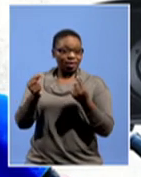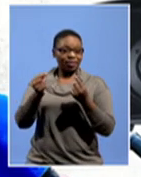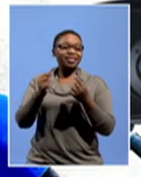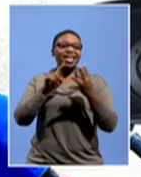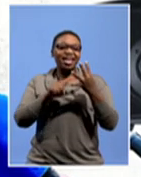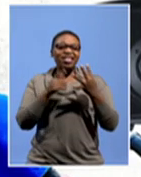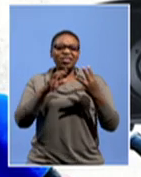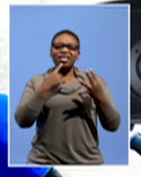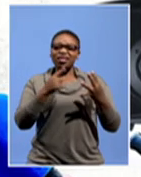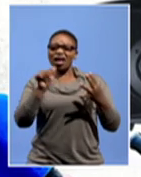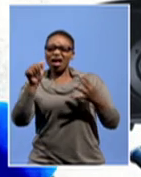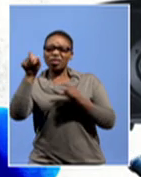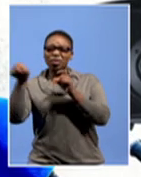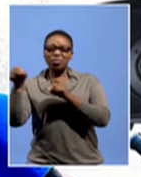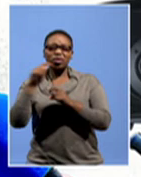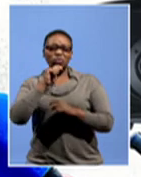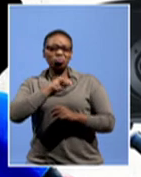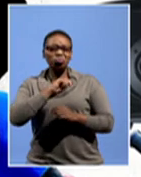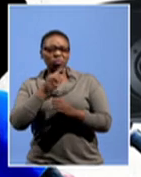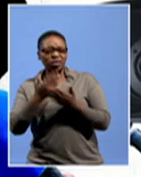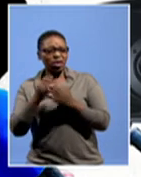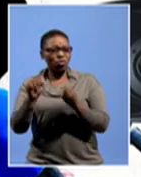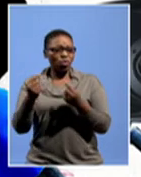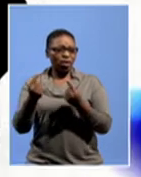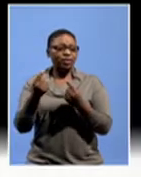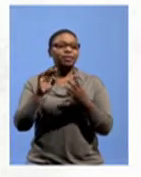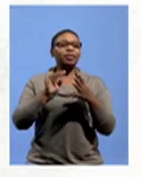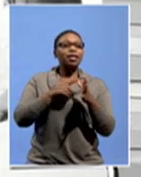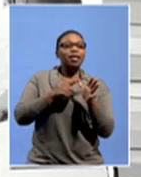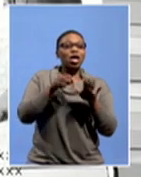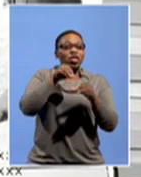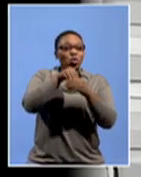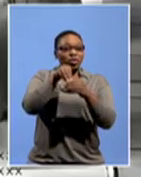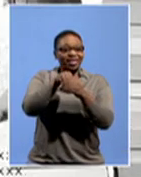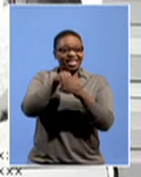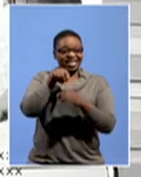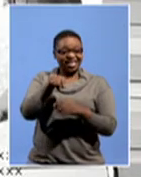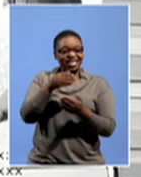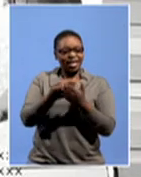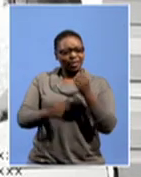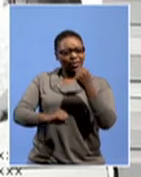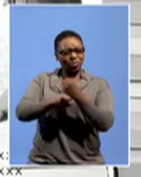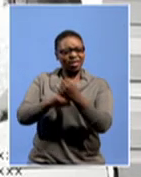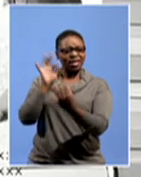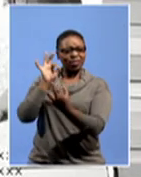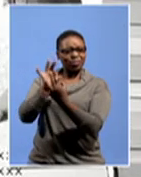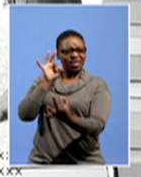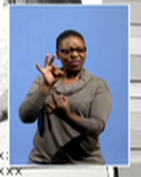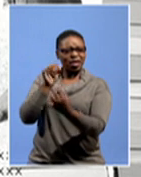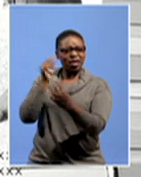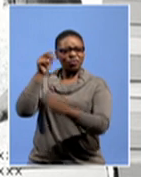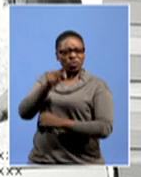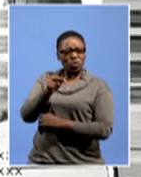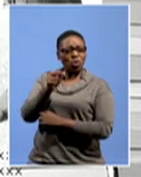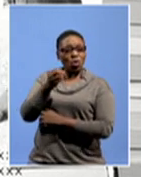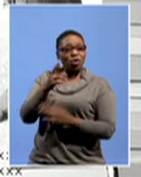other credible sources that can be trusted? Content. Is the content supporting a specific point of view?